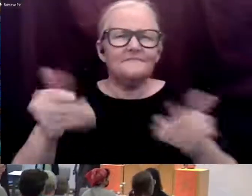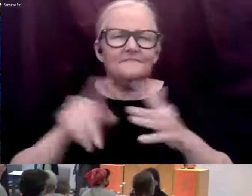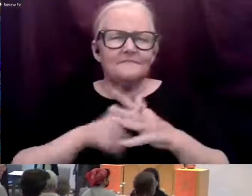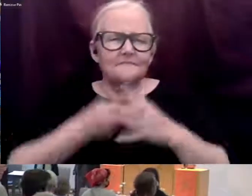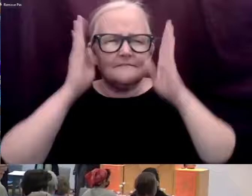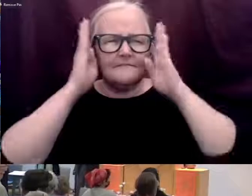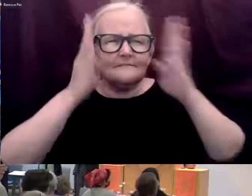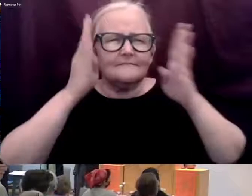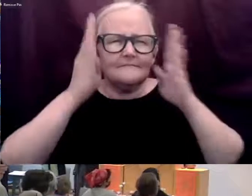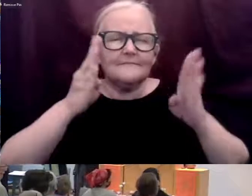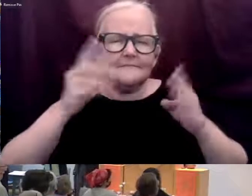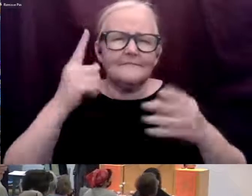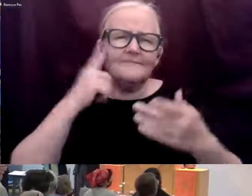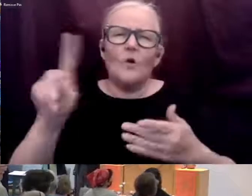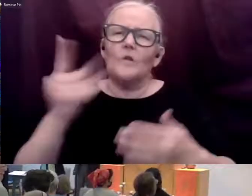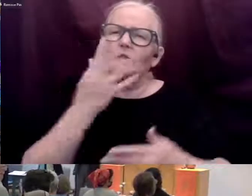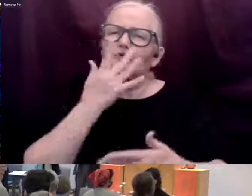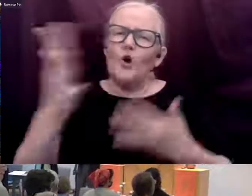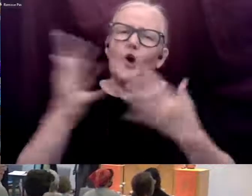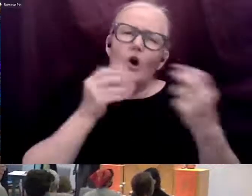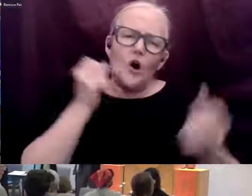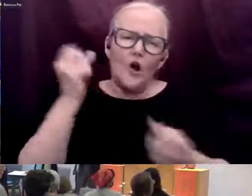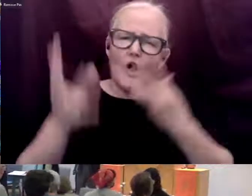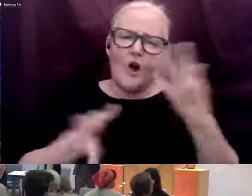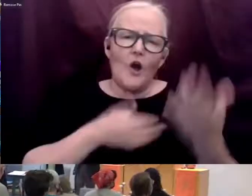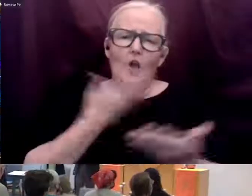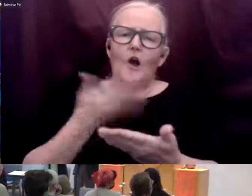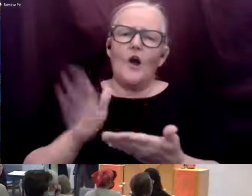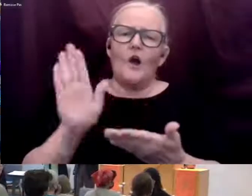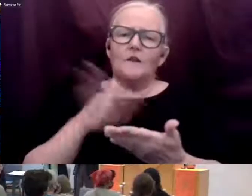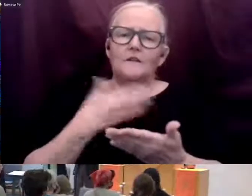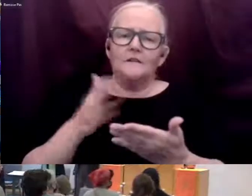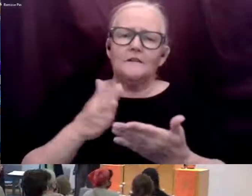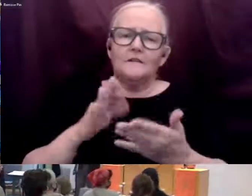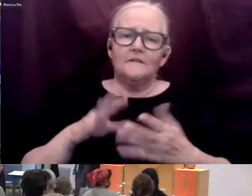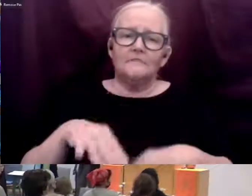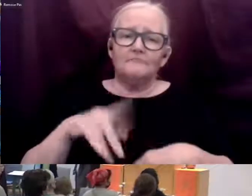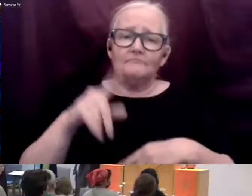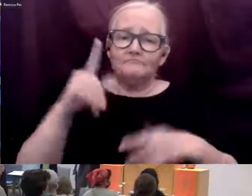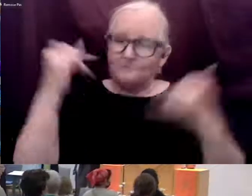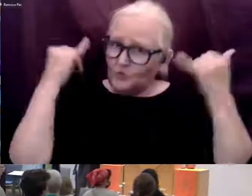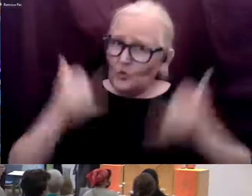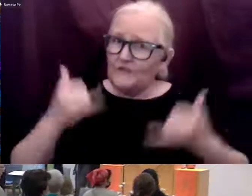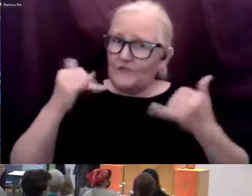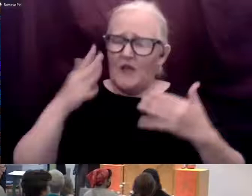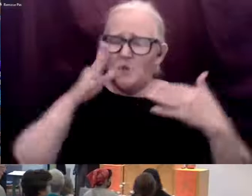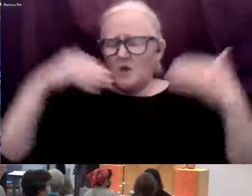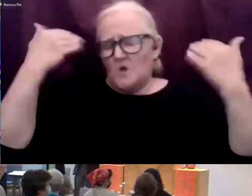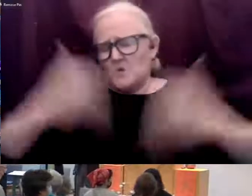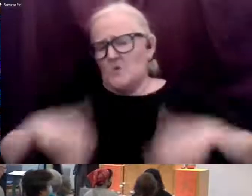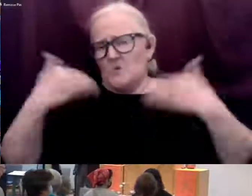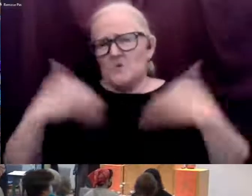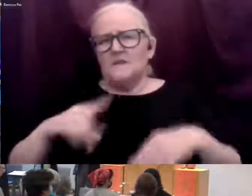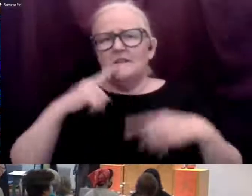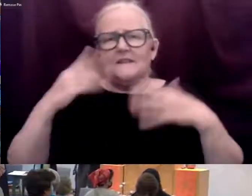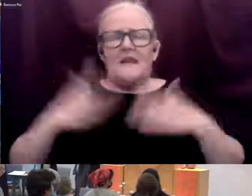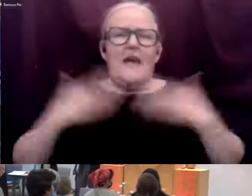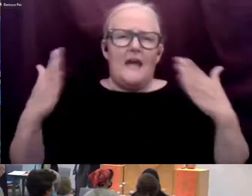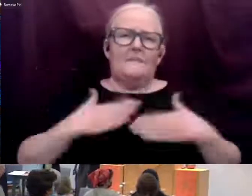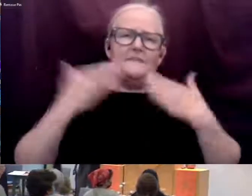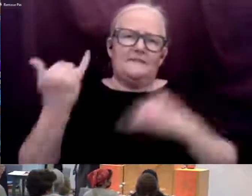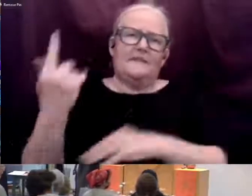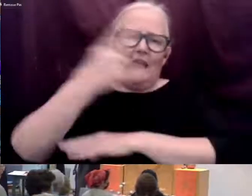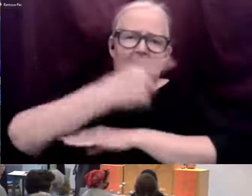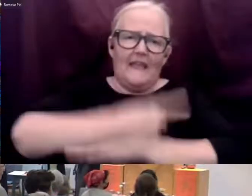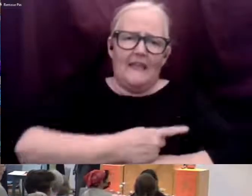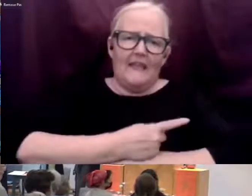the song. Today will be our joyful day. And